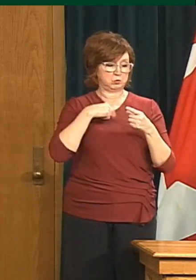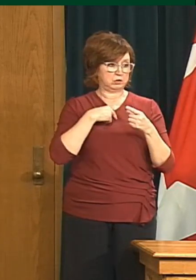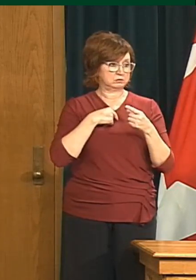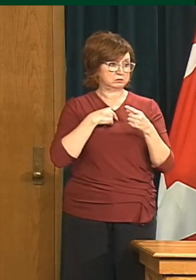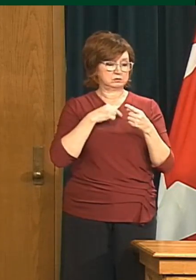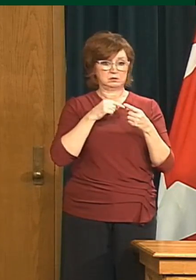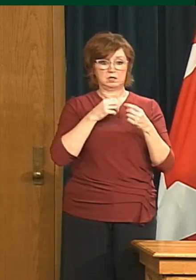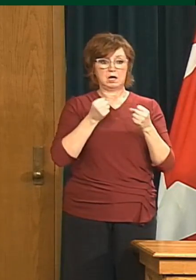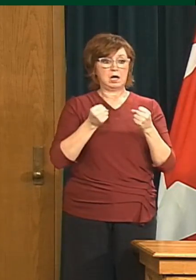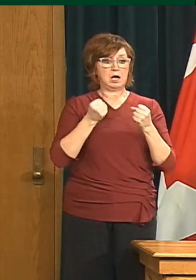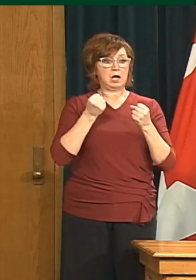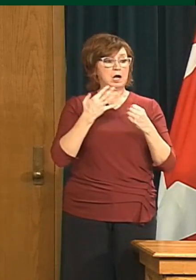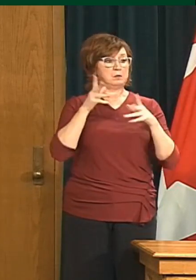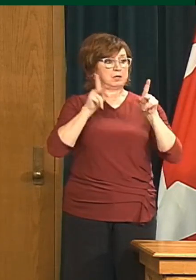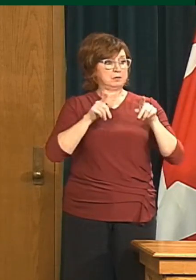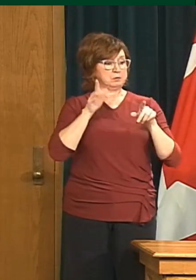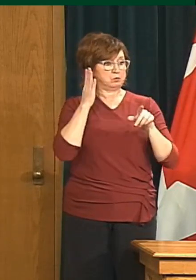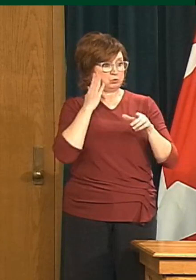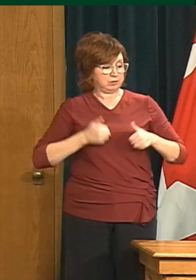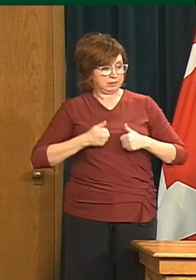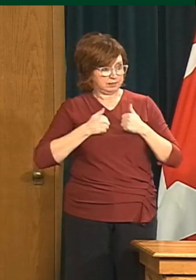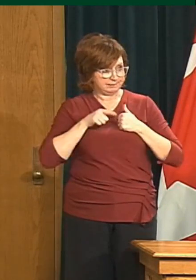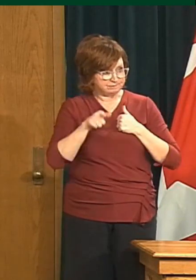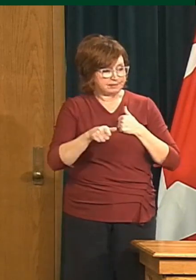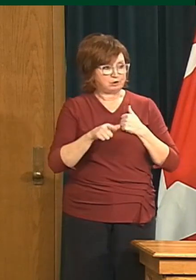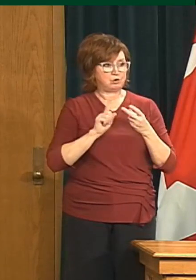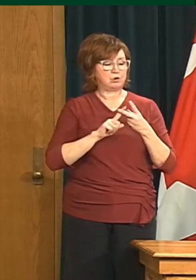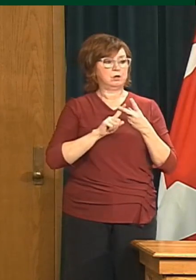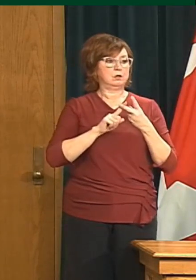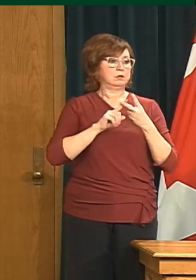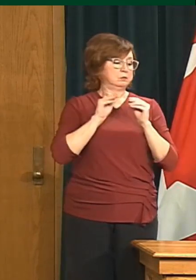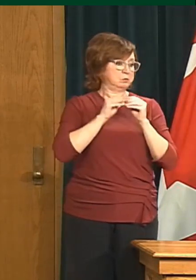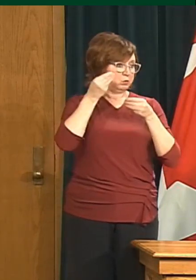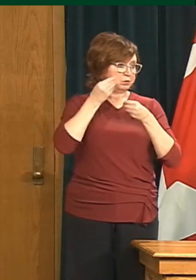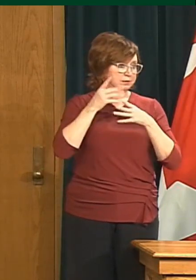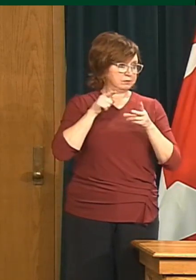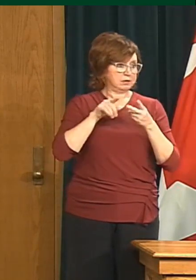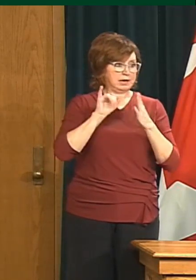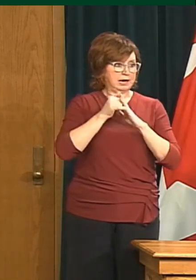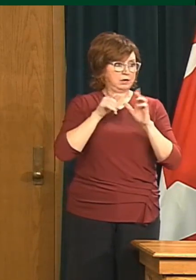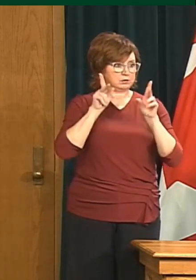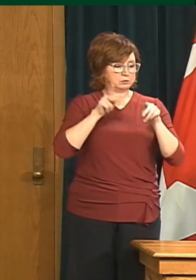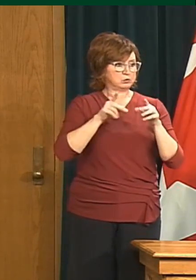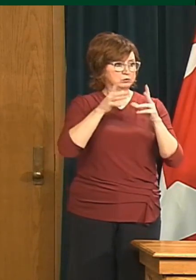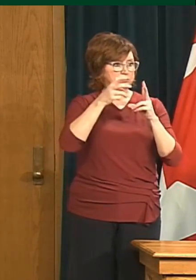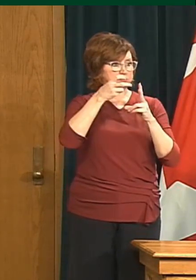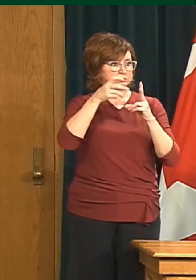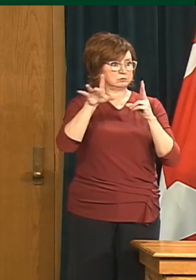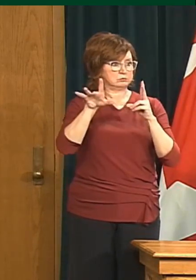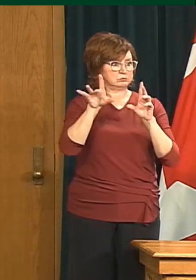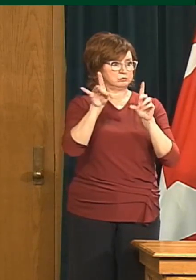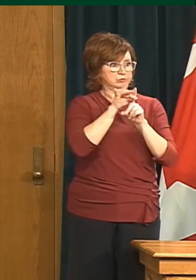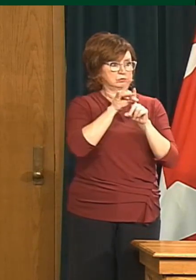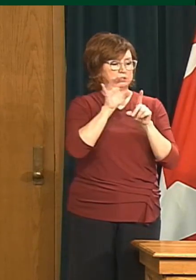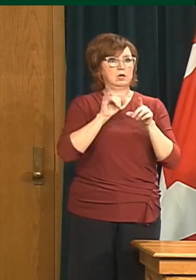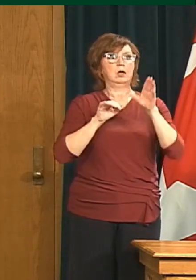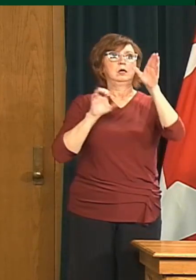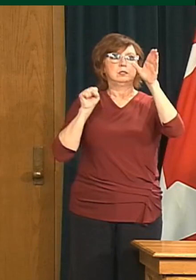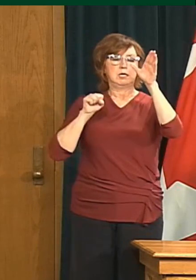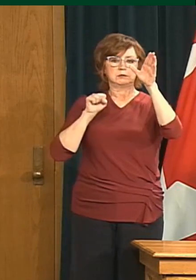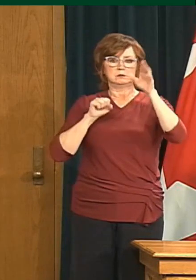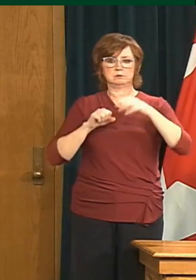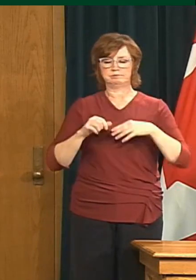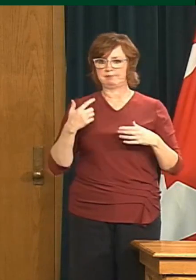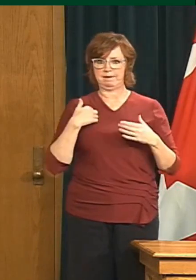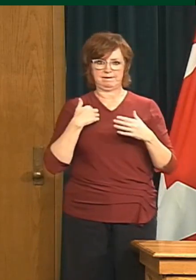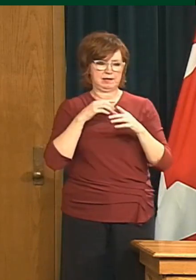the size of the care home facility, any other details about transmission of the cases. So I do